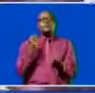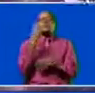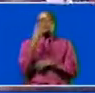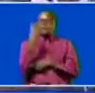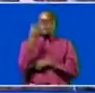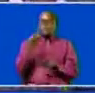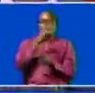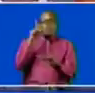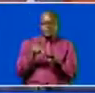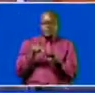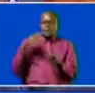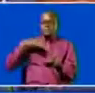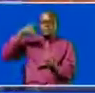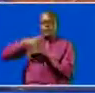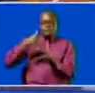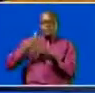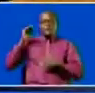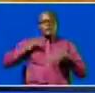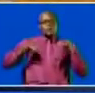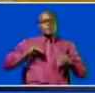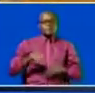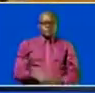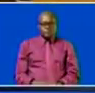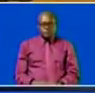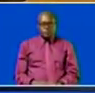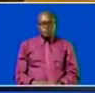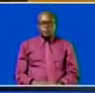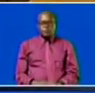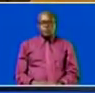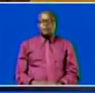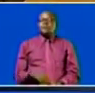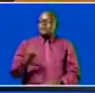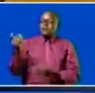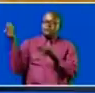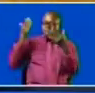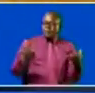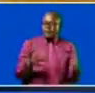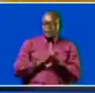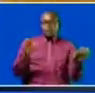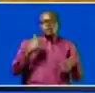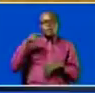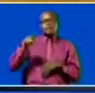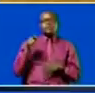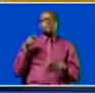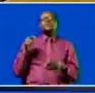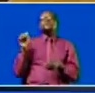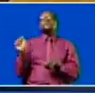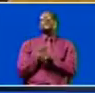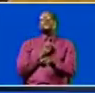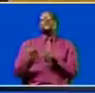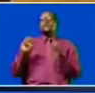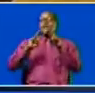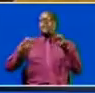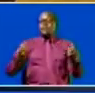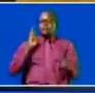suspects, particularly those implicated in graft? The prosecution will come with this argument that we don't want you to interfere with the investigations of